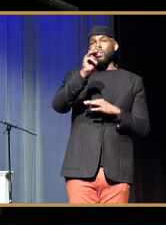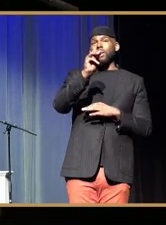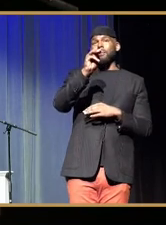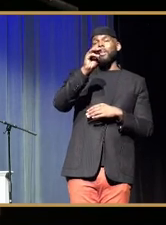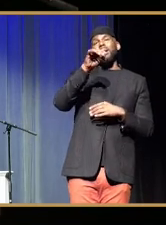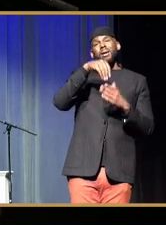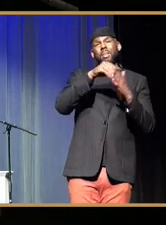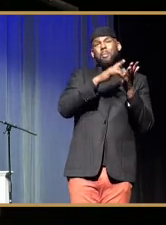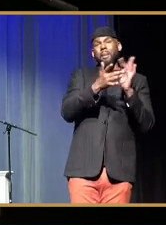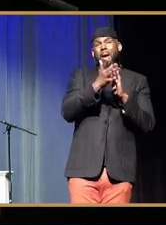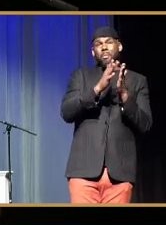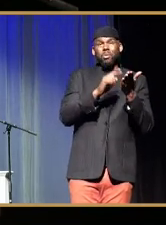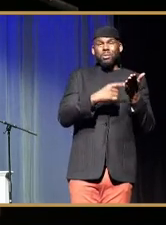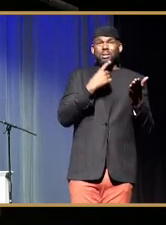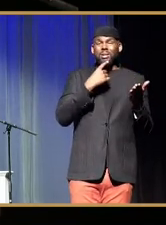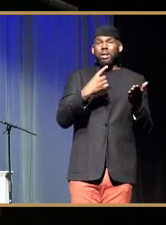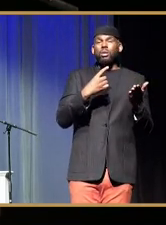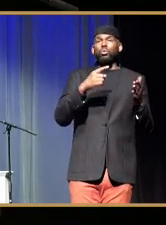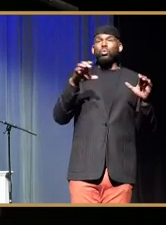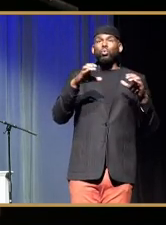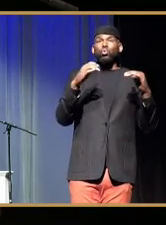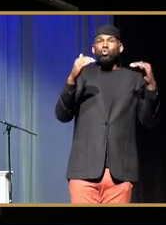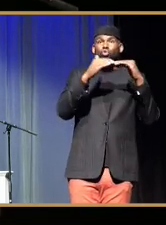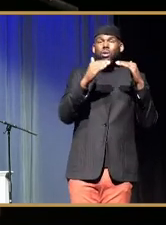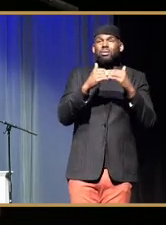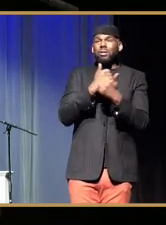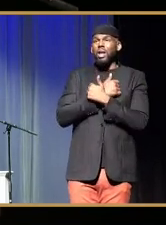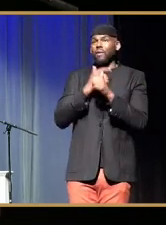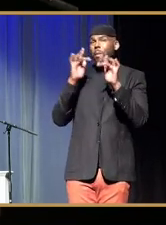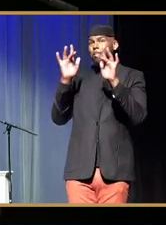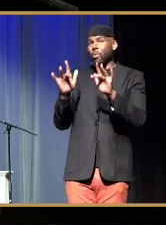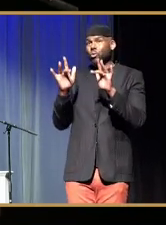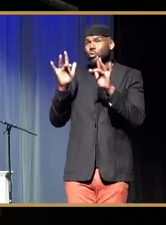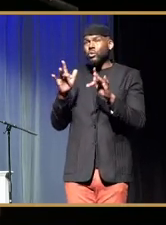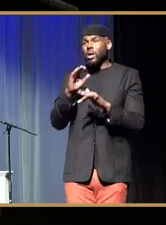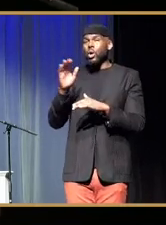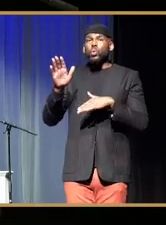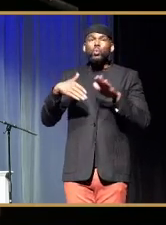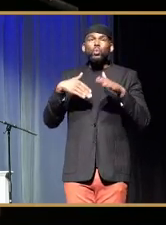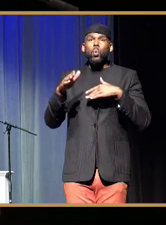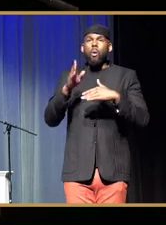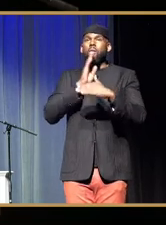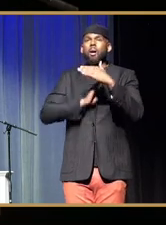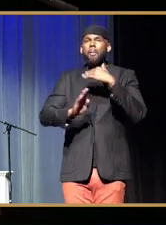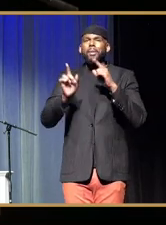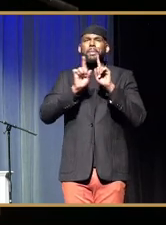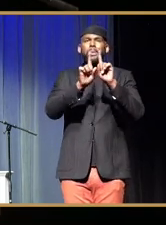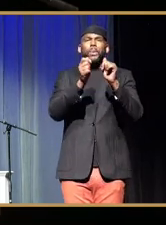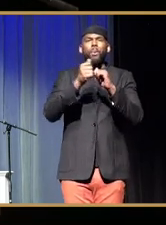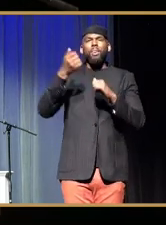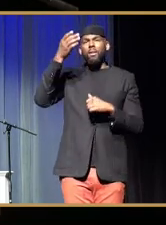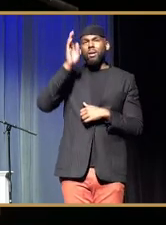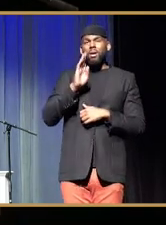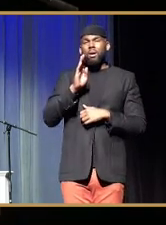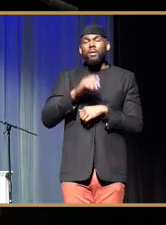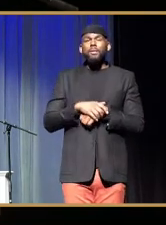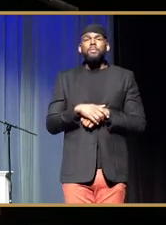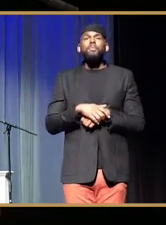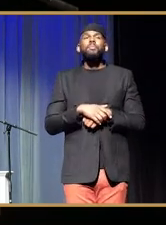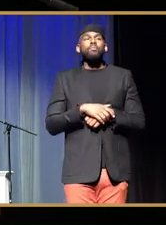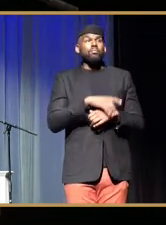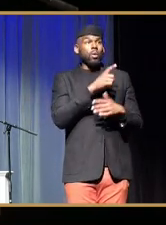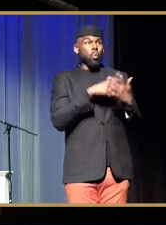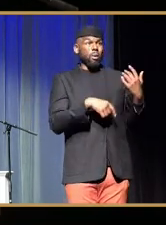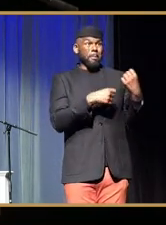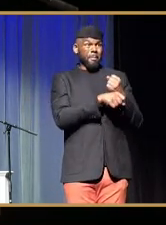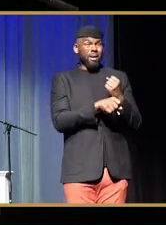6:8, is to do justly, to love mercy, and to walk humbly with our God. And what made their